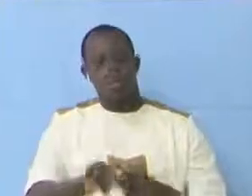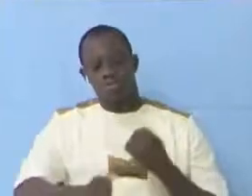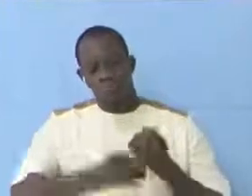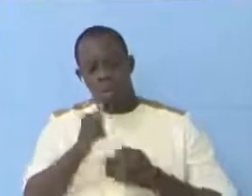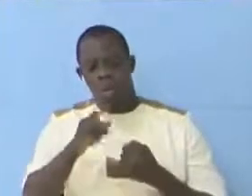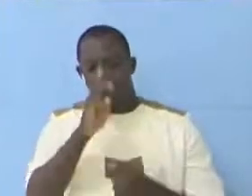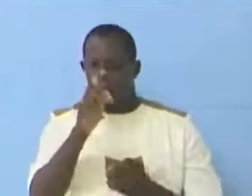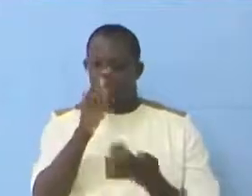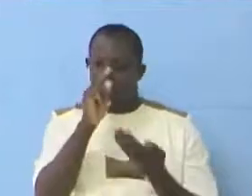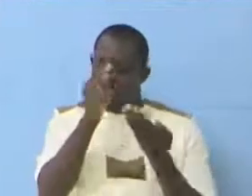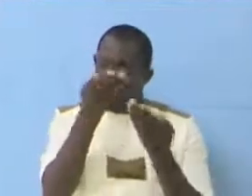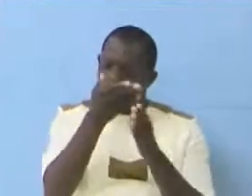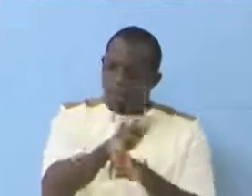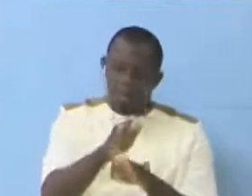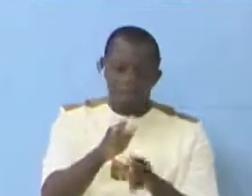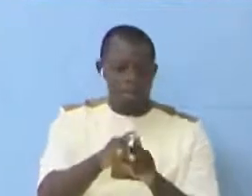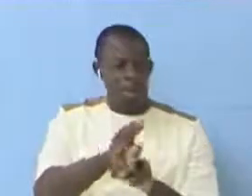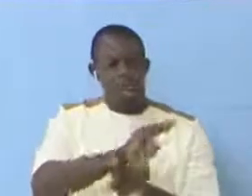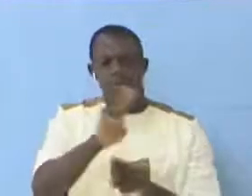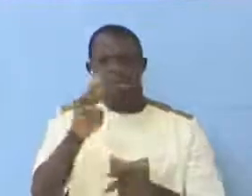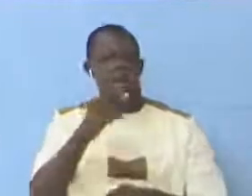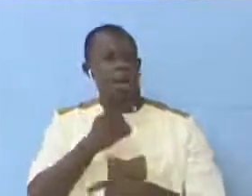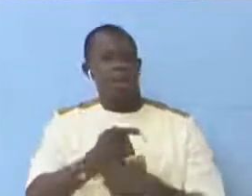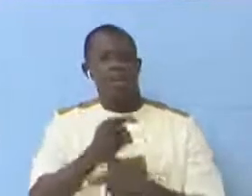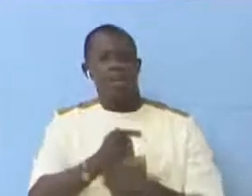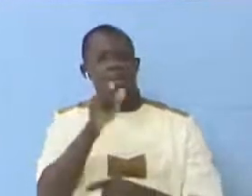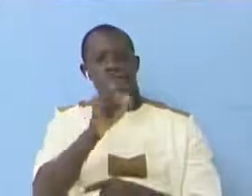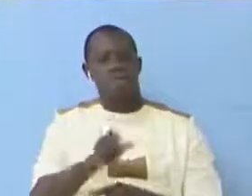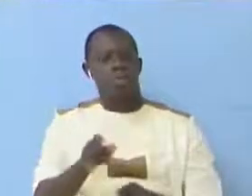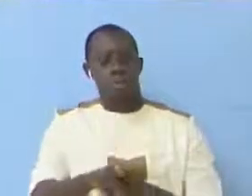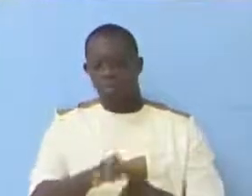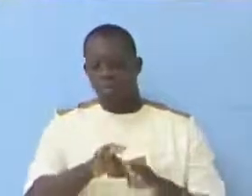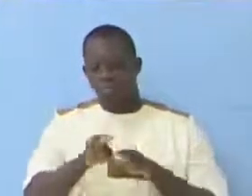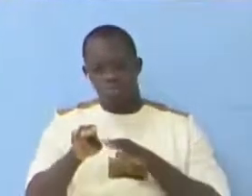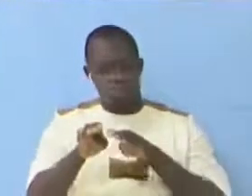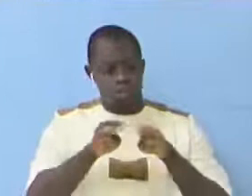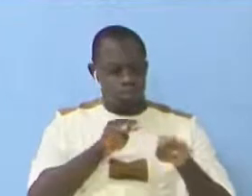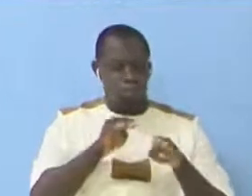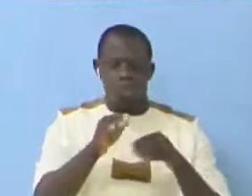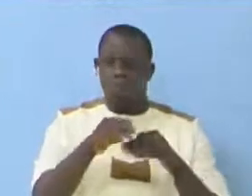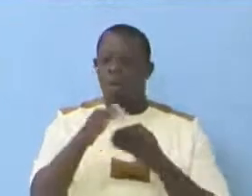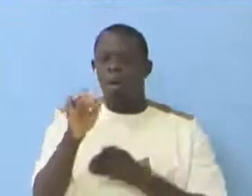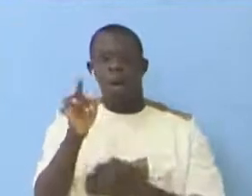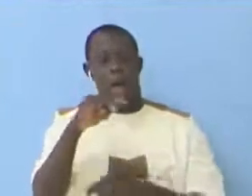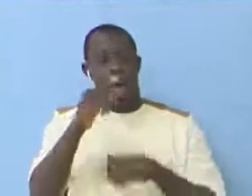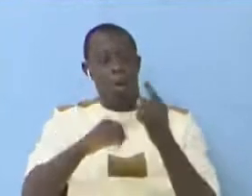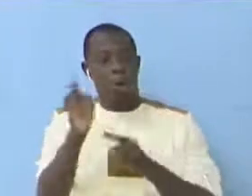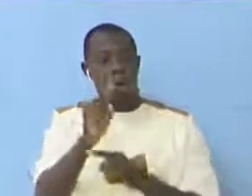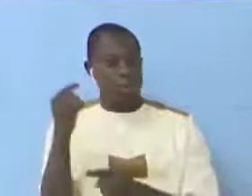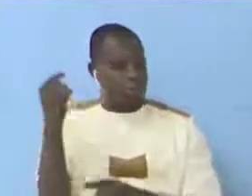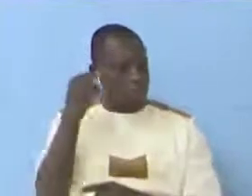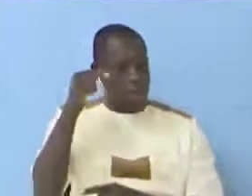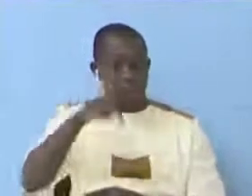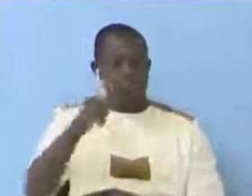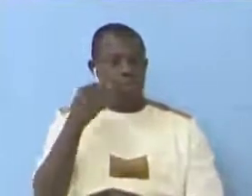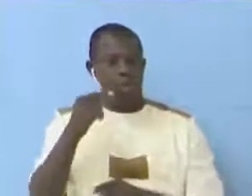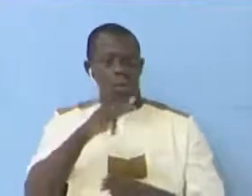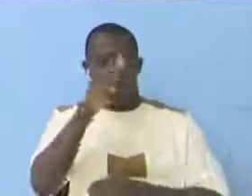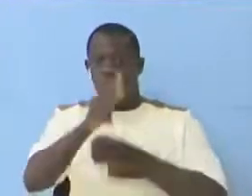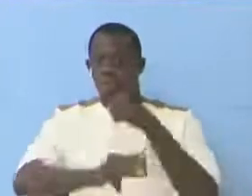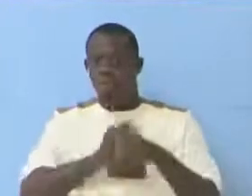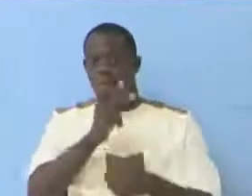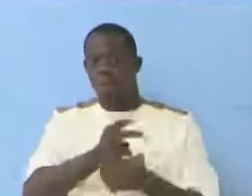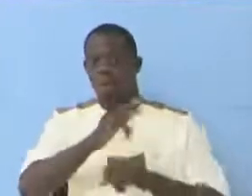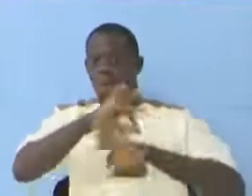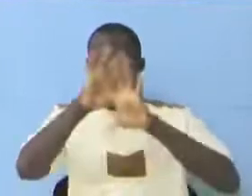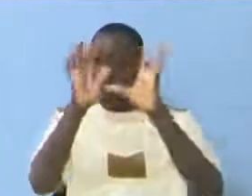I feel very much moved by what we have heard today, and the whole world is listening. It is very sad that